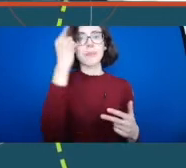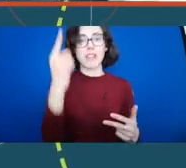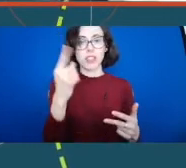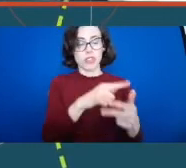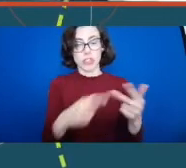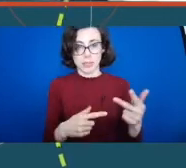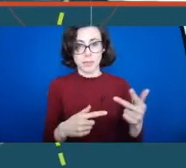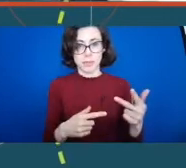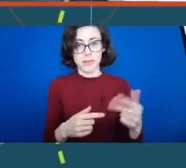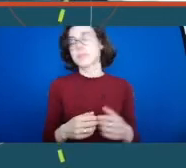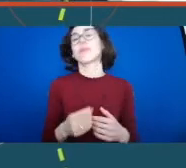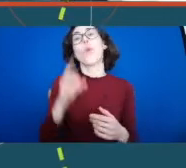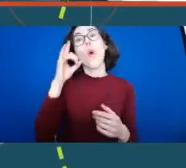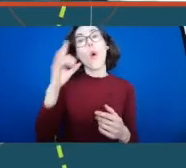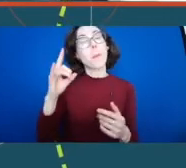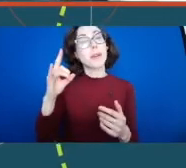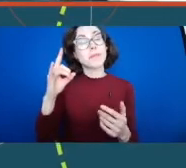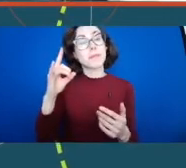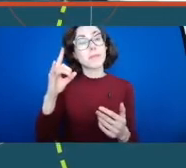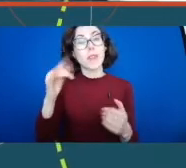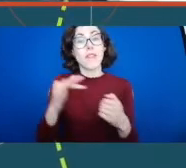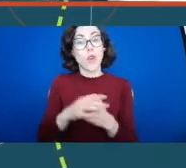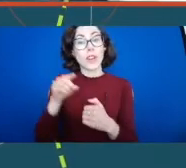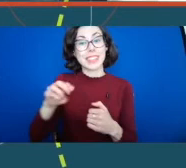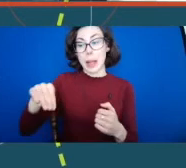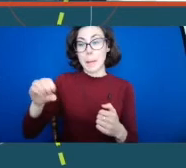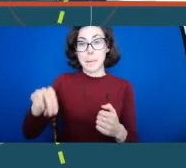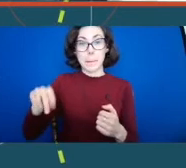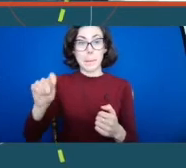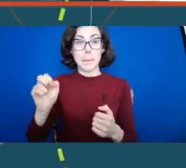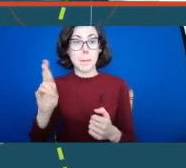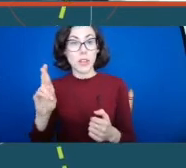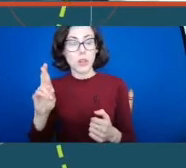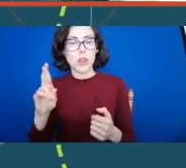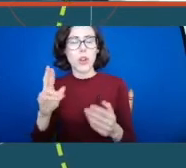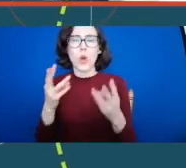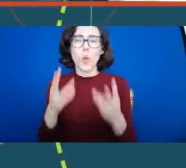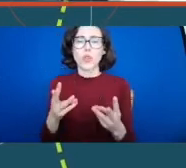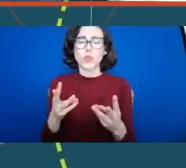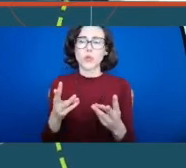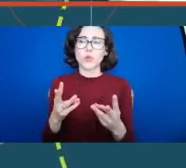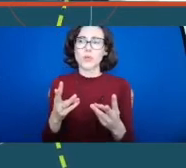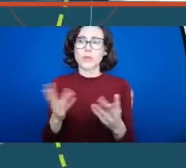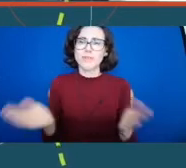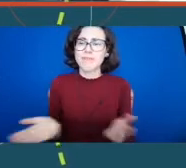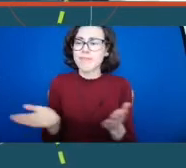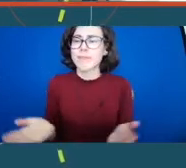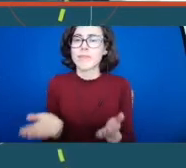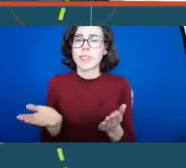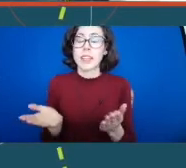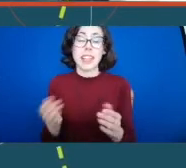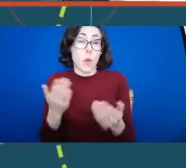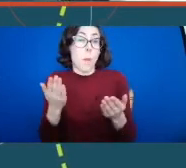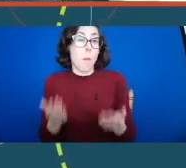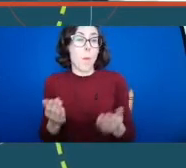And what we're hoping to do, the goal of Mentor, is really to provide participants. Children are not as at this point engaged in Mentor,